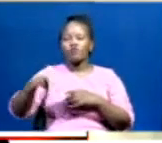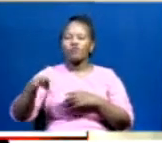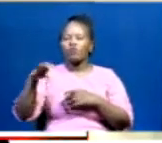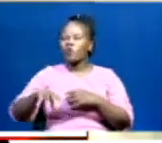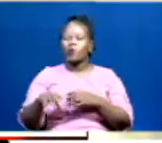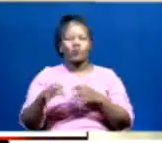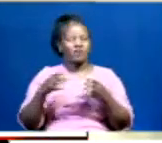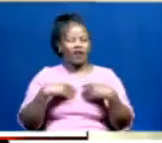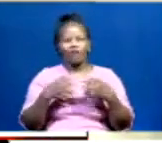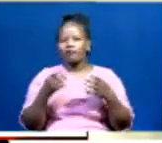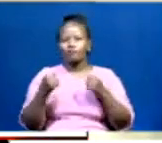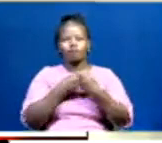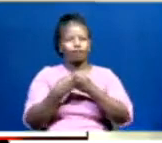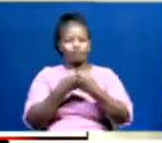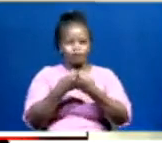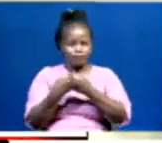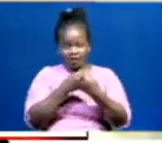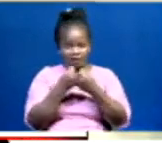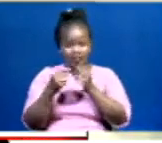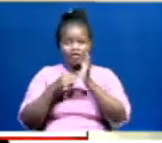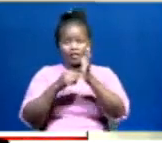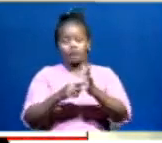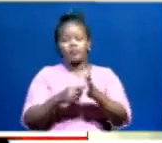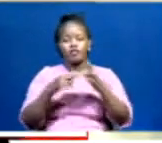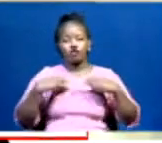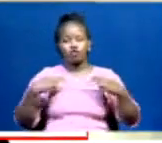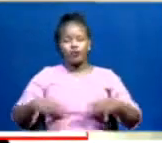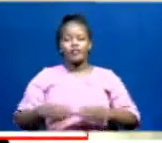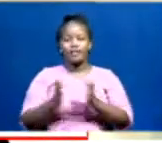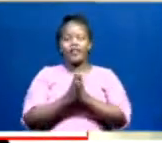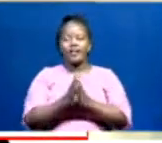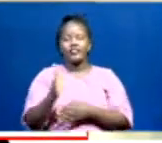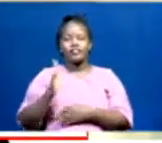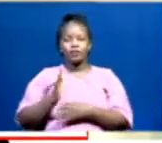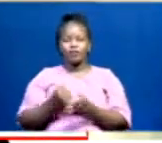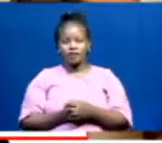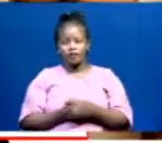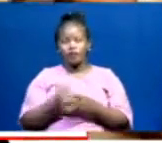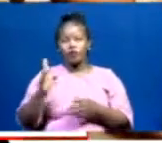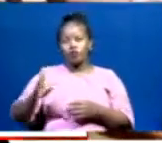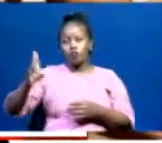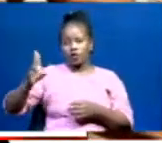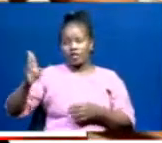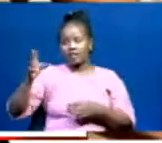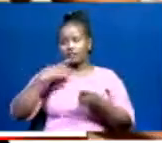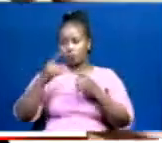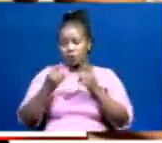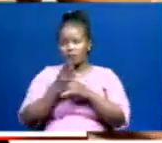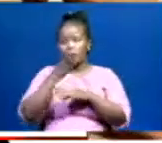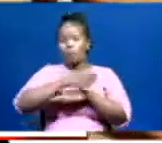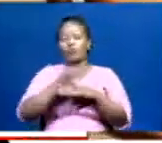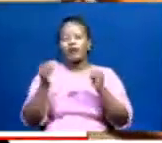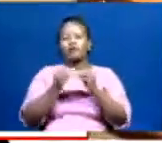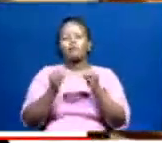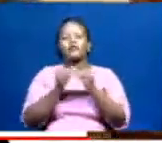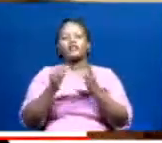grave concern, particularly the humanitarian and security aspects. Uhuru made the remarks after meeting the Special Envoy of